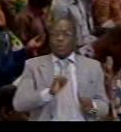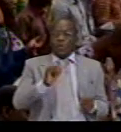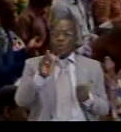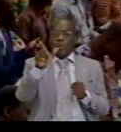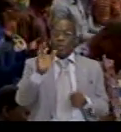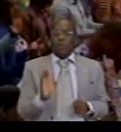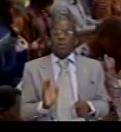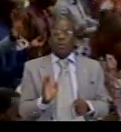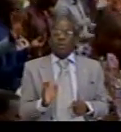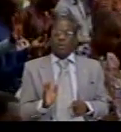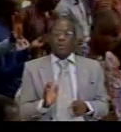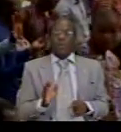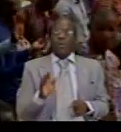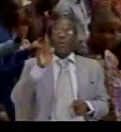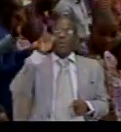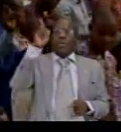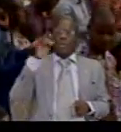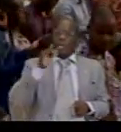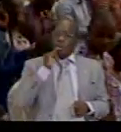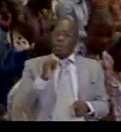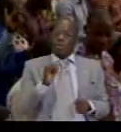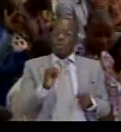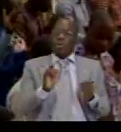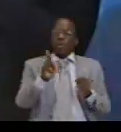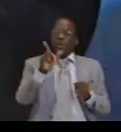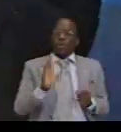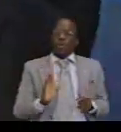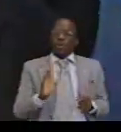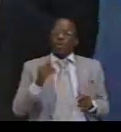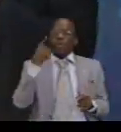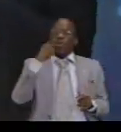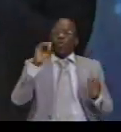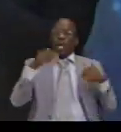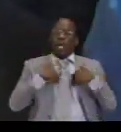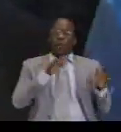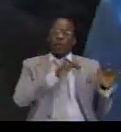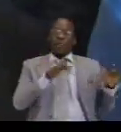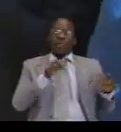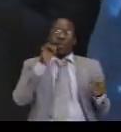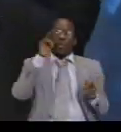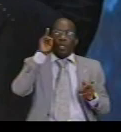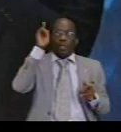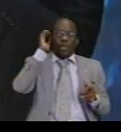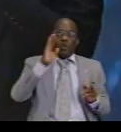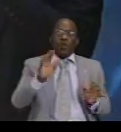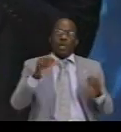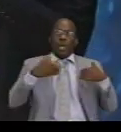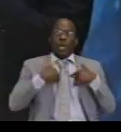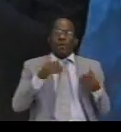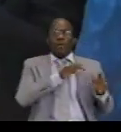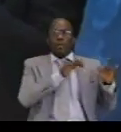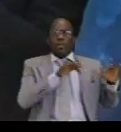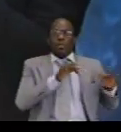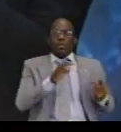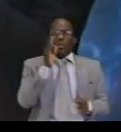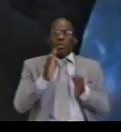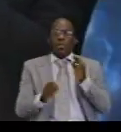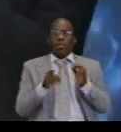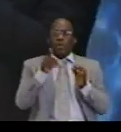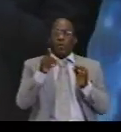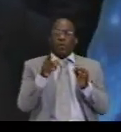He's a God who has mercy. And he will have mercy. If you shout to